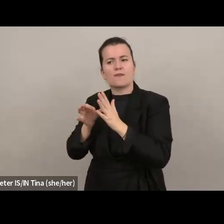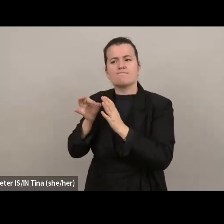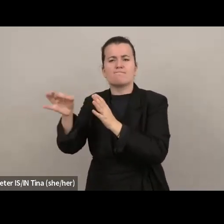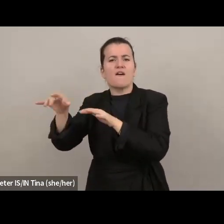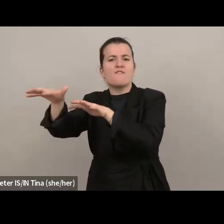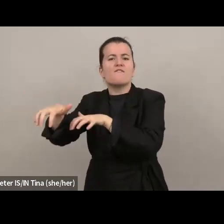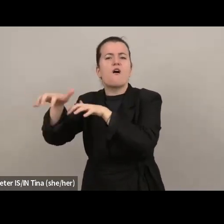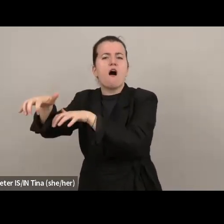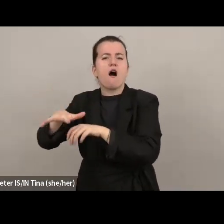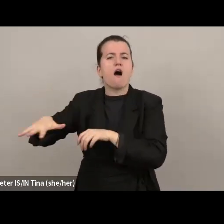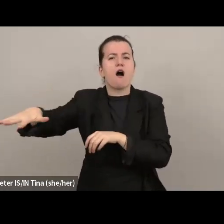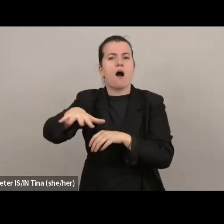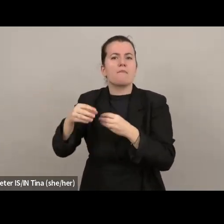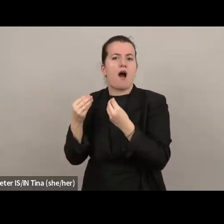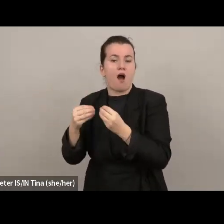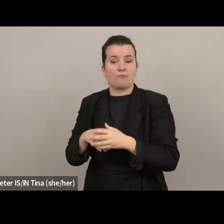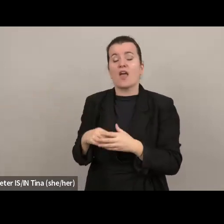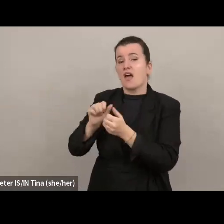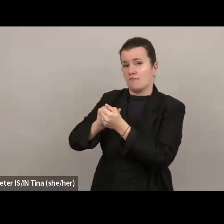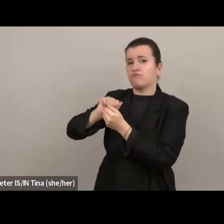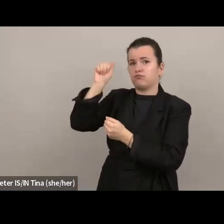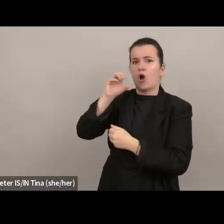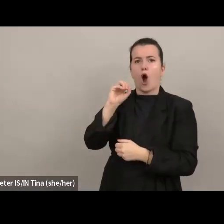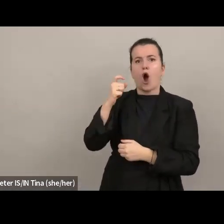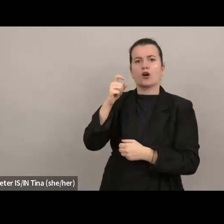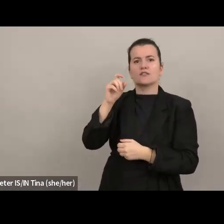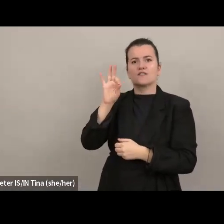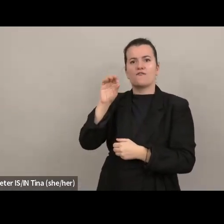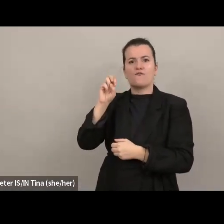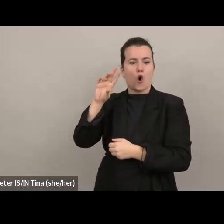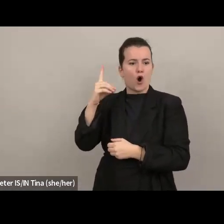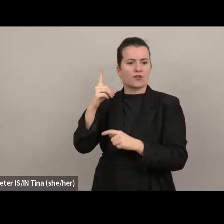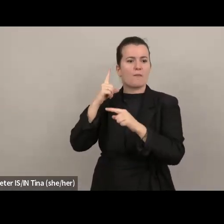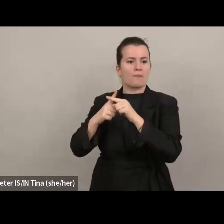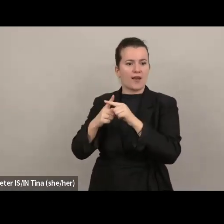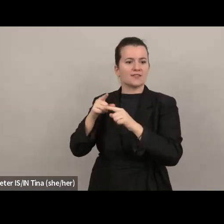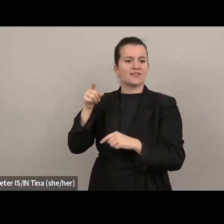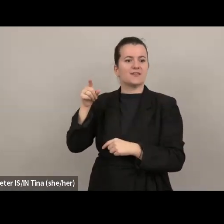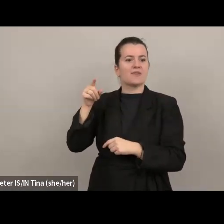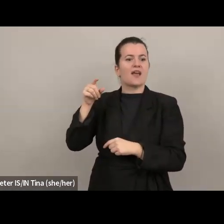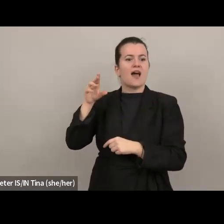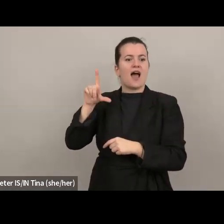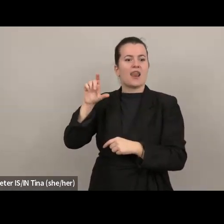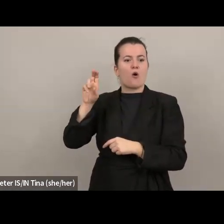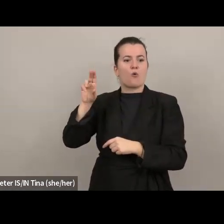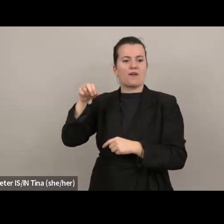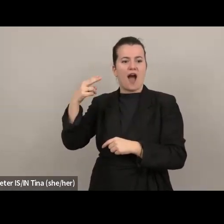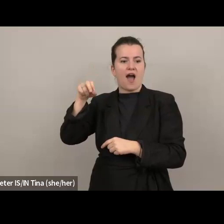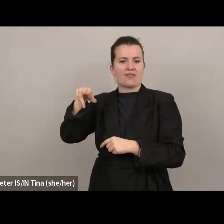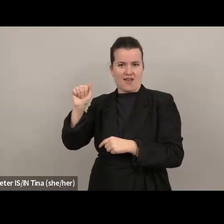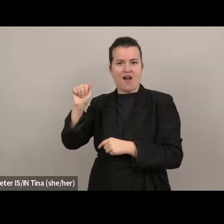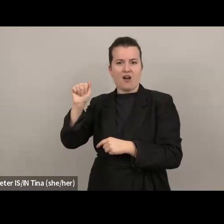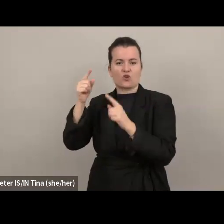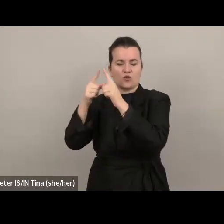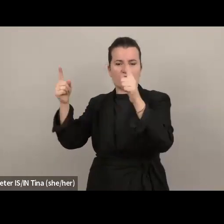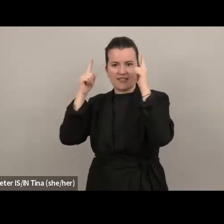next bit, each of our panelists will share their inputs for 5 minutes after they introduce themselves, and then we'll have some more discussion and